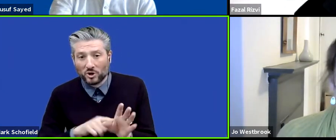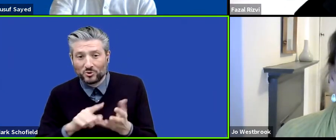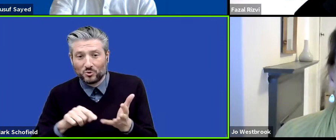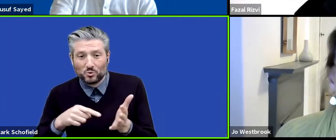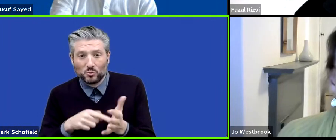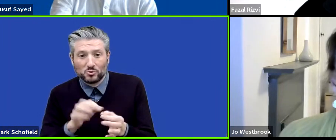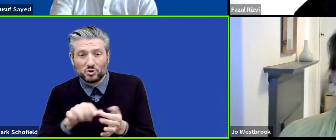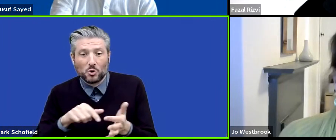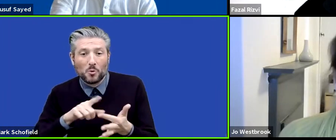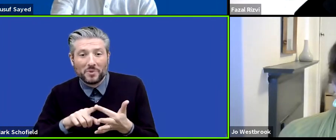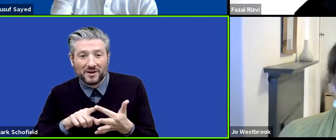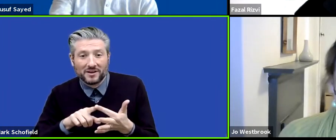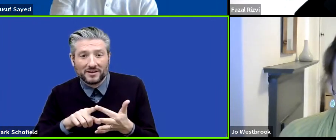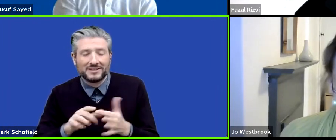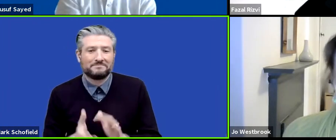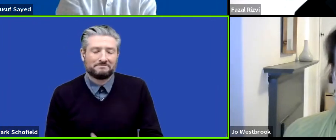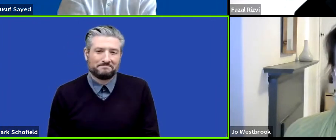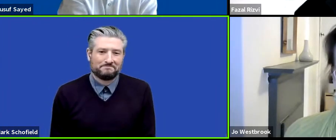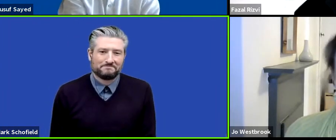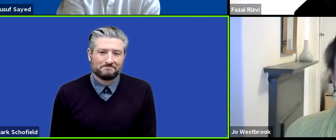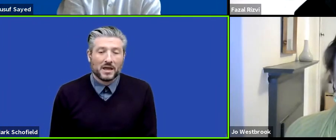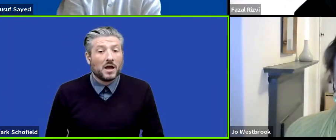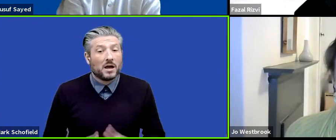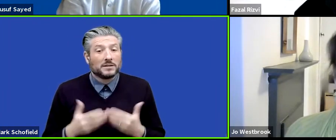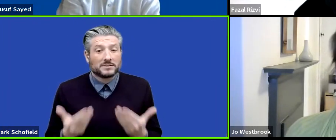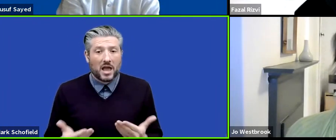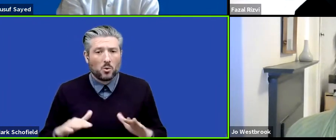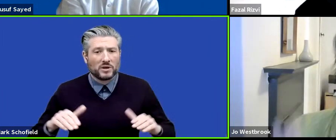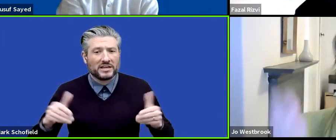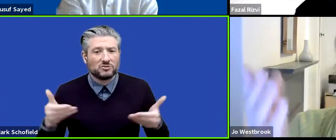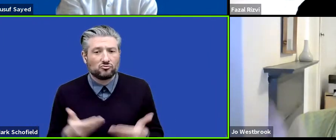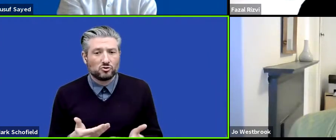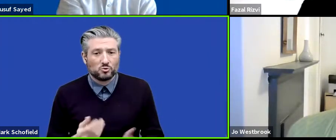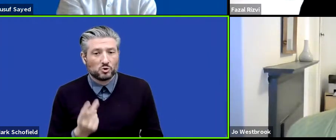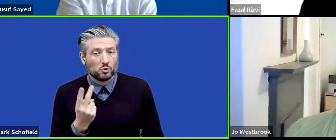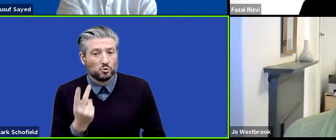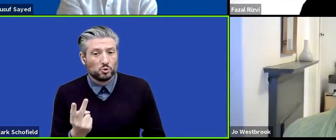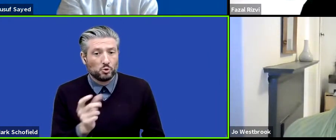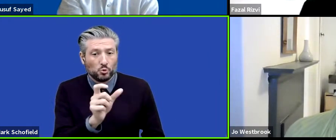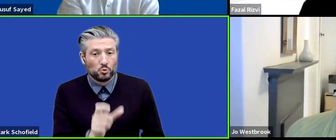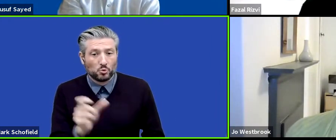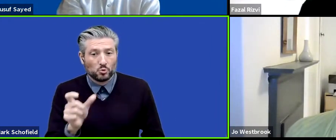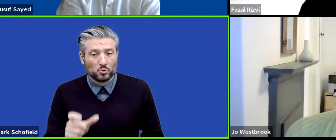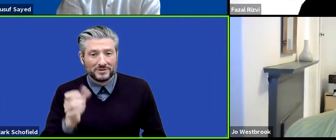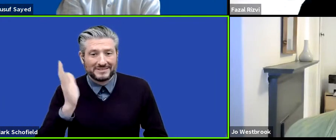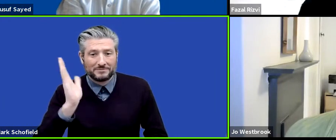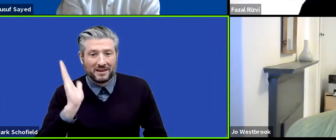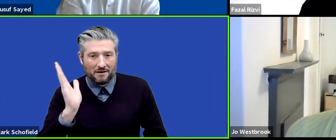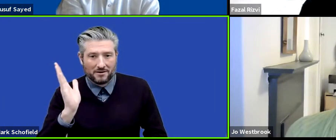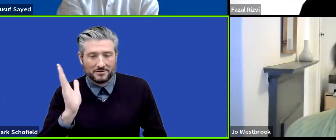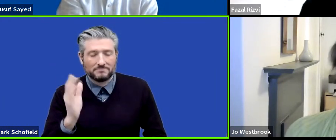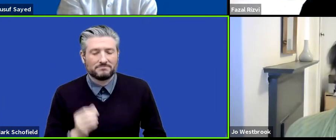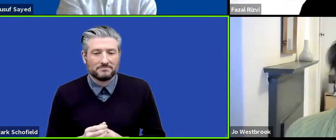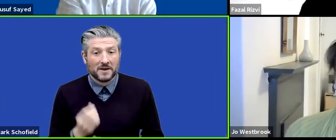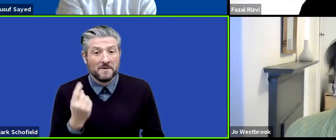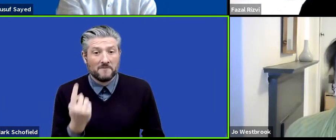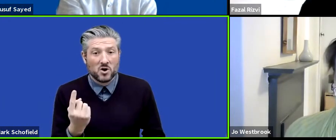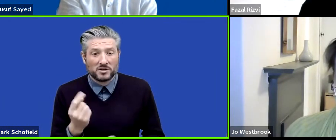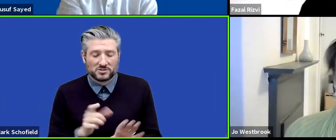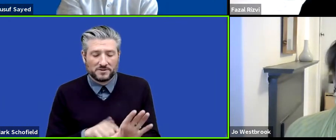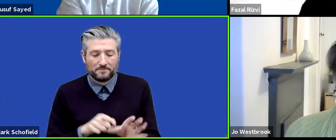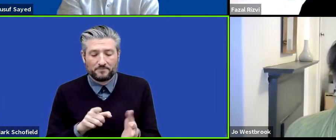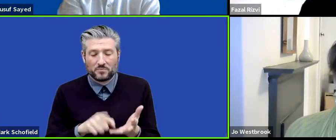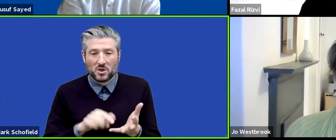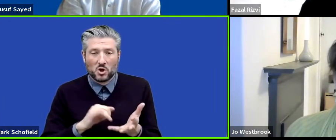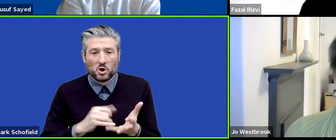discussed. I'd like to introduce our two speakers for tonight. Yusuf Sayed is a Professor of International